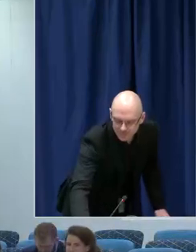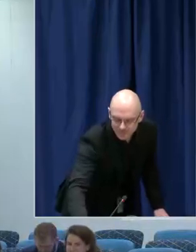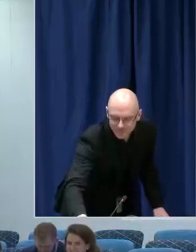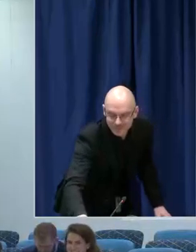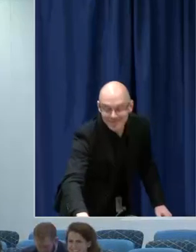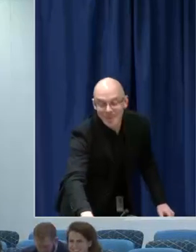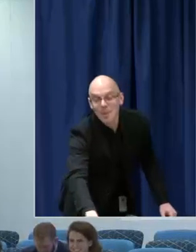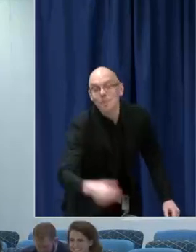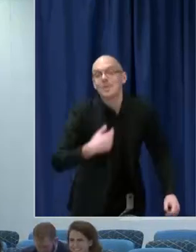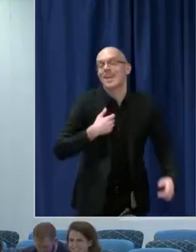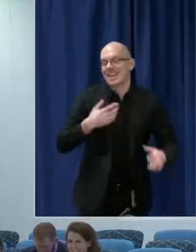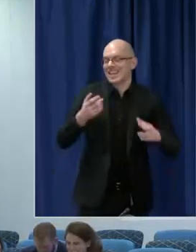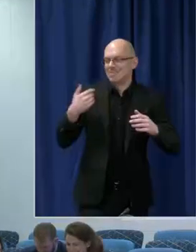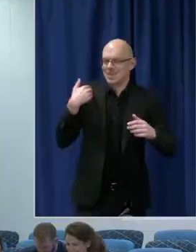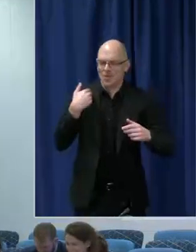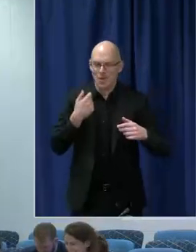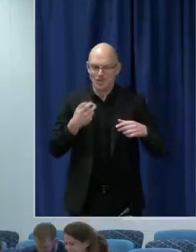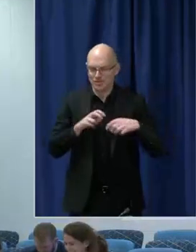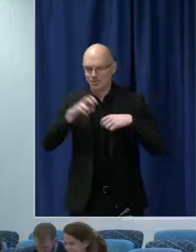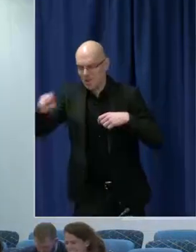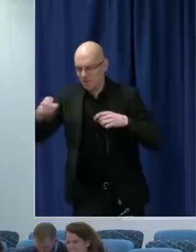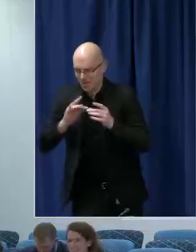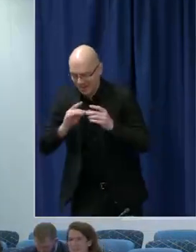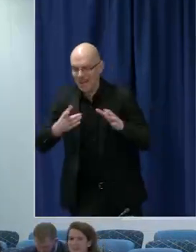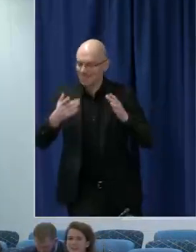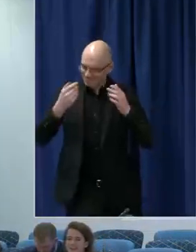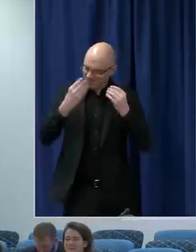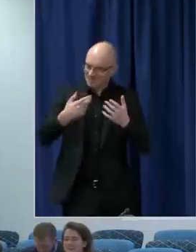Peltz-Strauss, representing Communication Service for the Deaf.